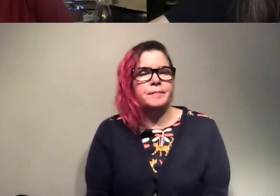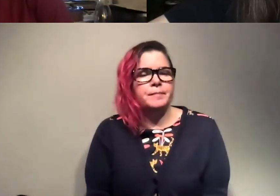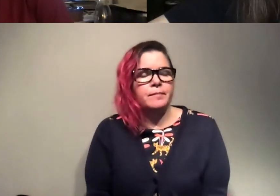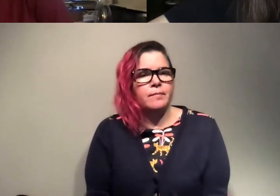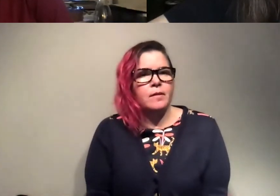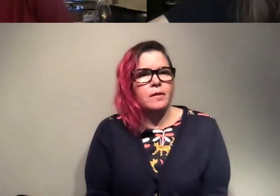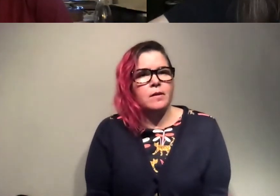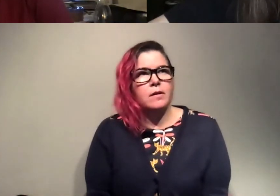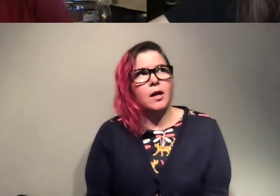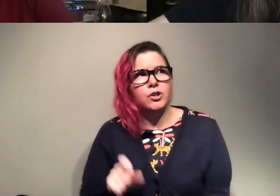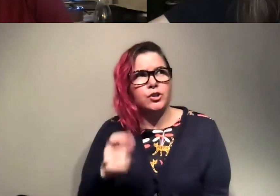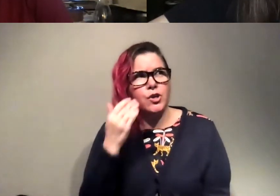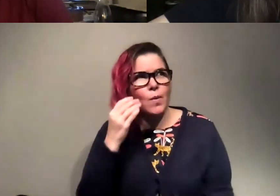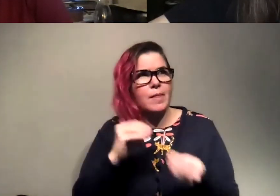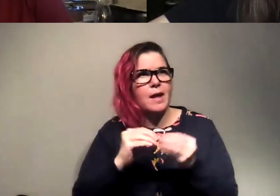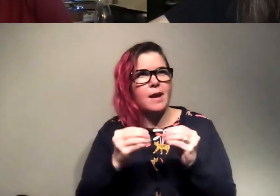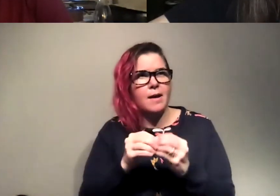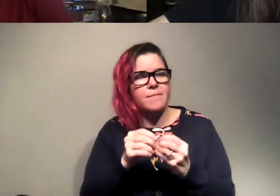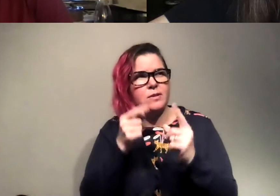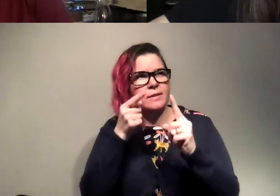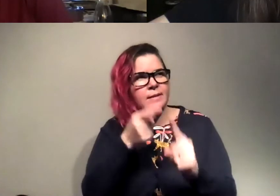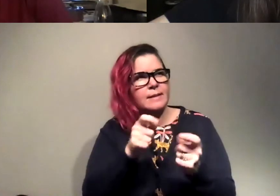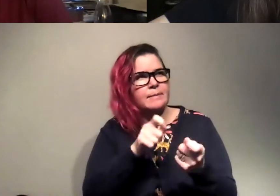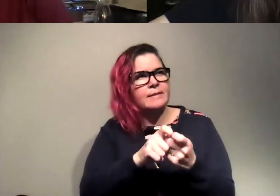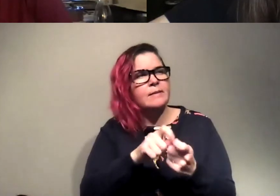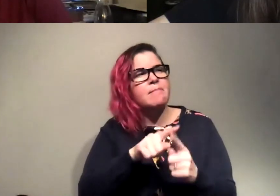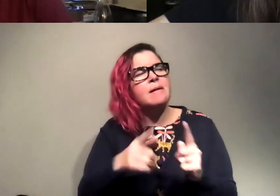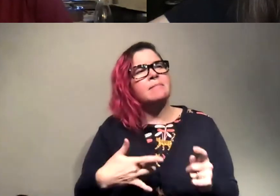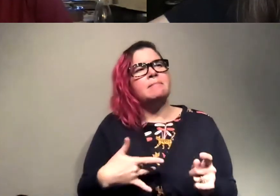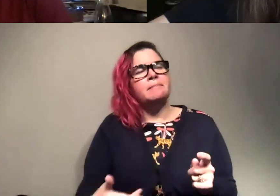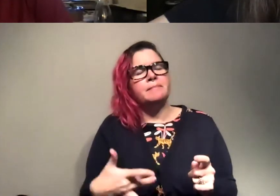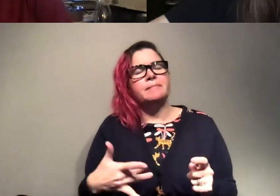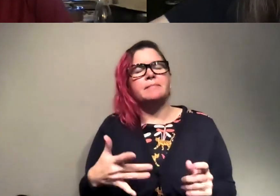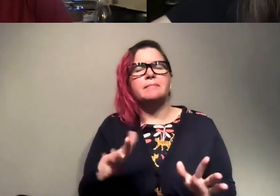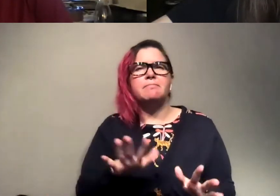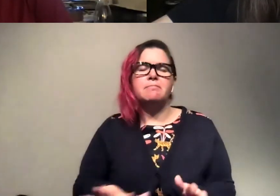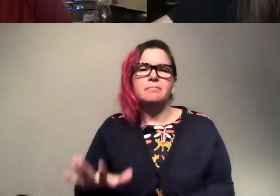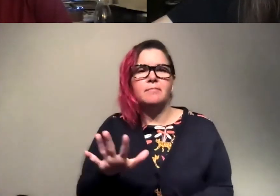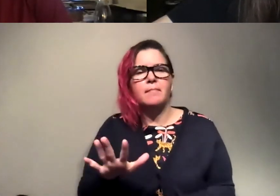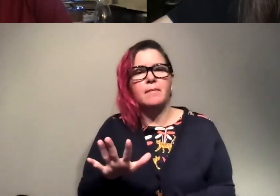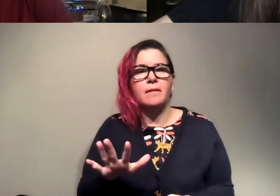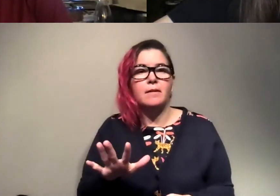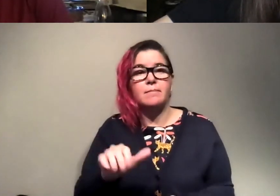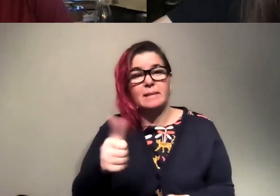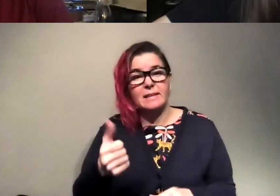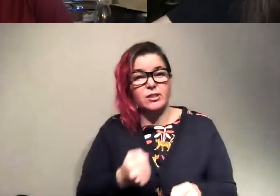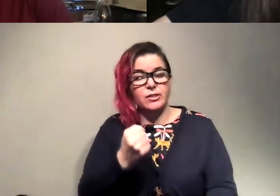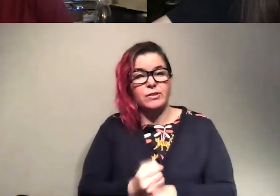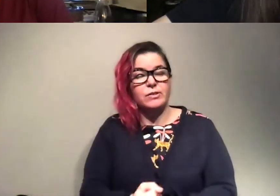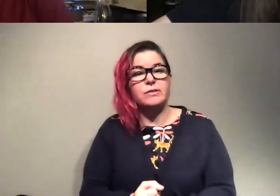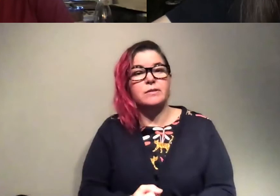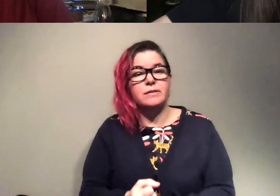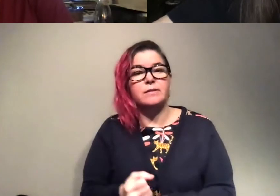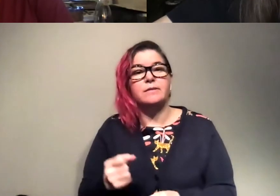I should know this number more specifically, but I think in most cases, the numbers that are given is it can take almost 10 years for it to go from